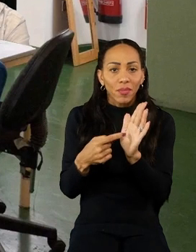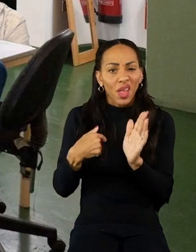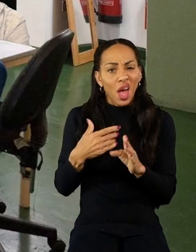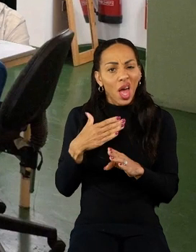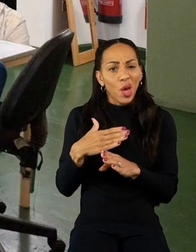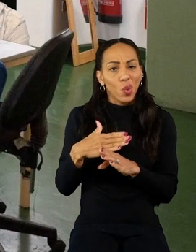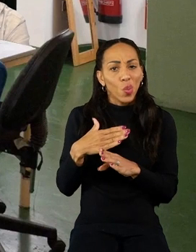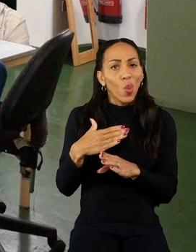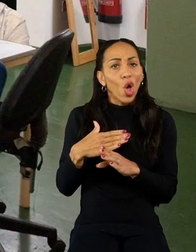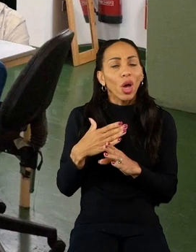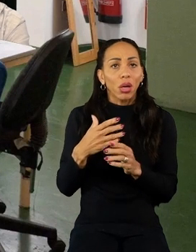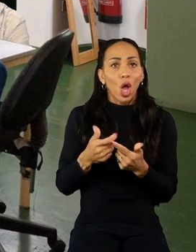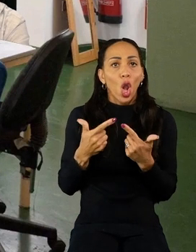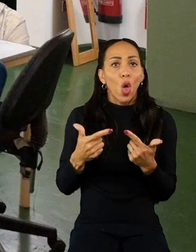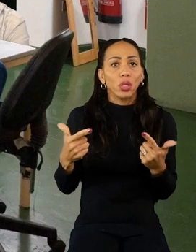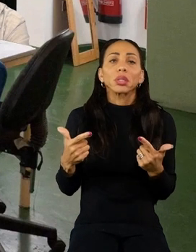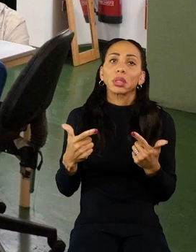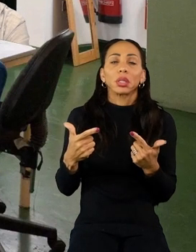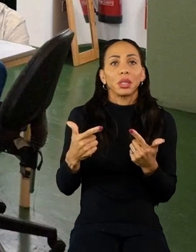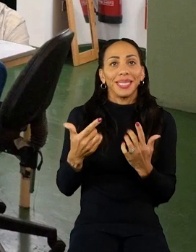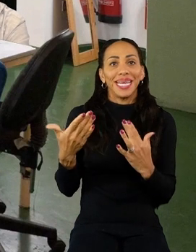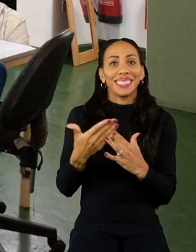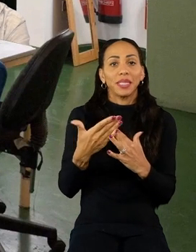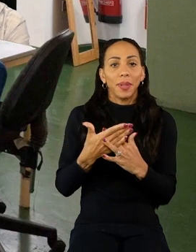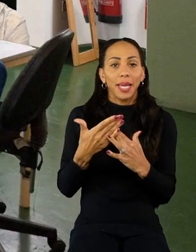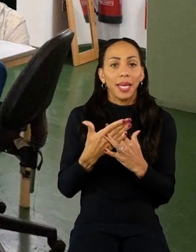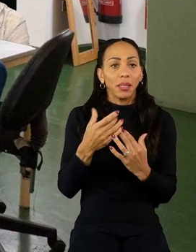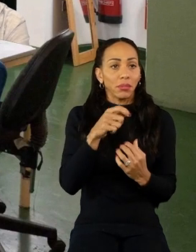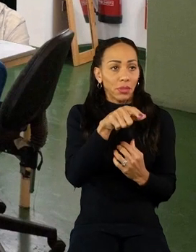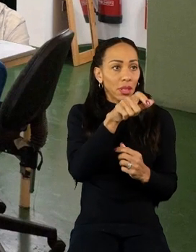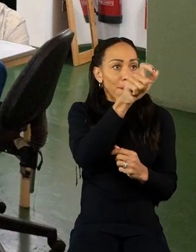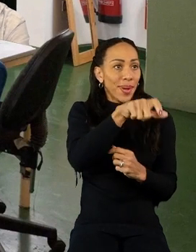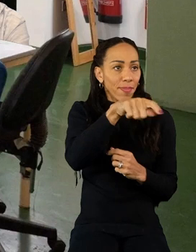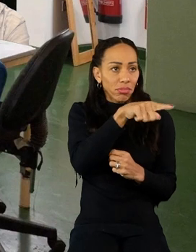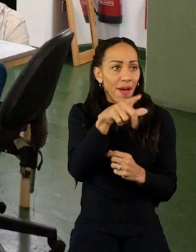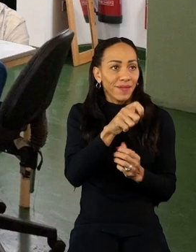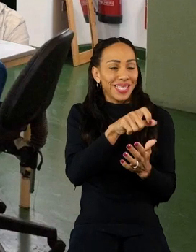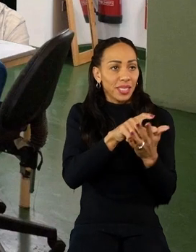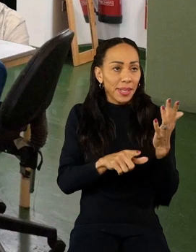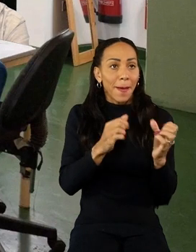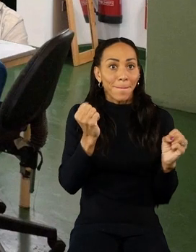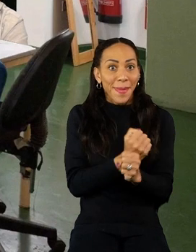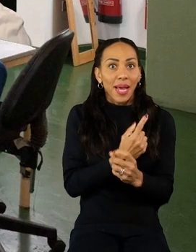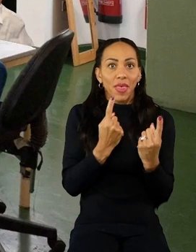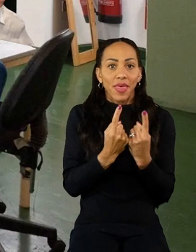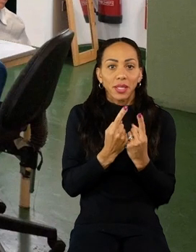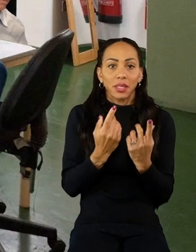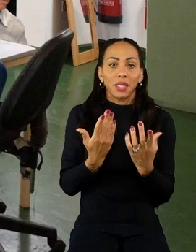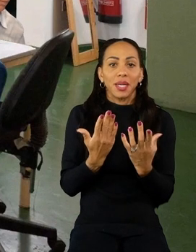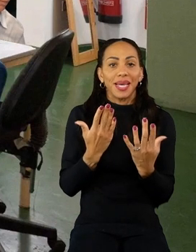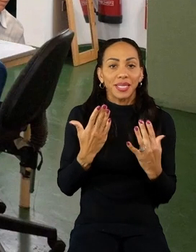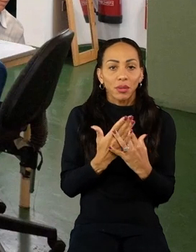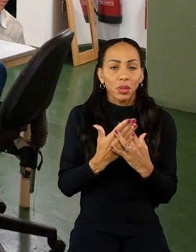Yeah. Thank you, Paul, for these amazing demos. Because I work a lot in digital accessibility, making